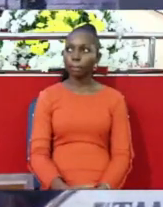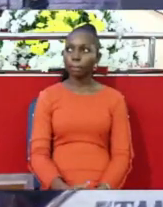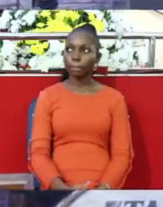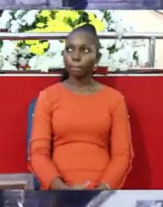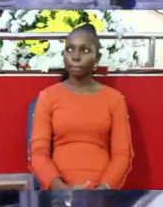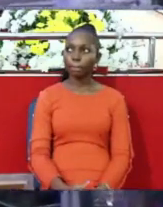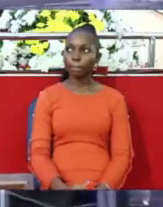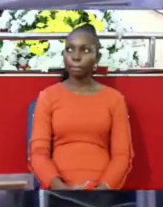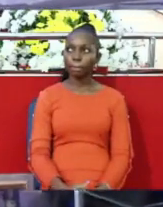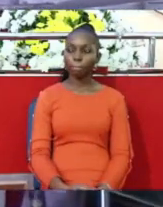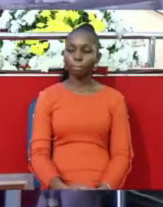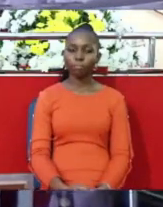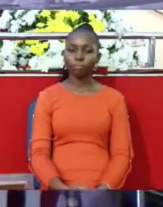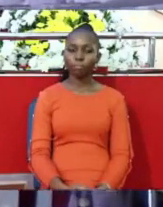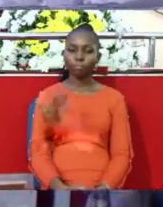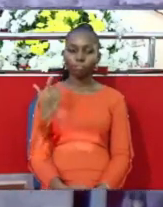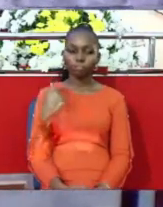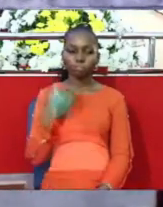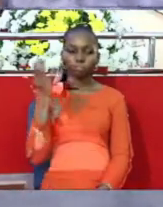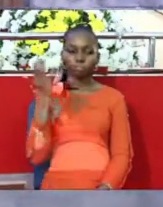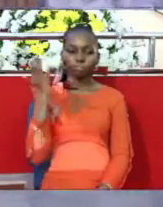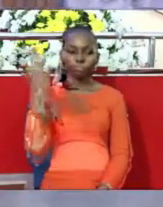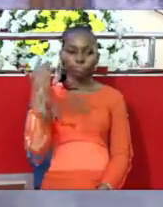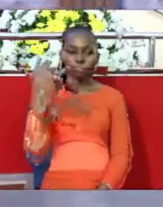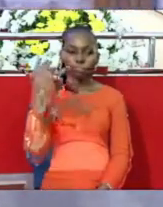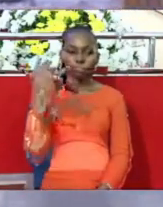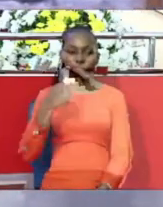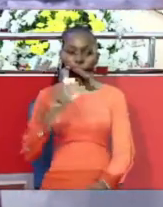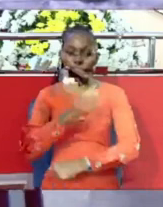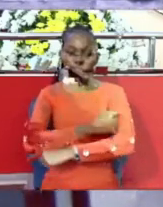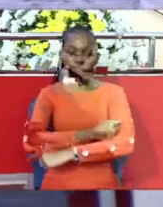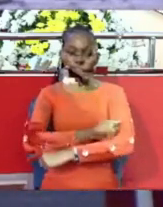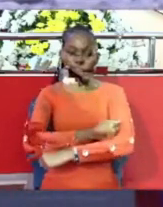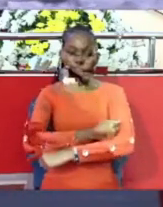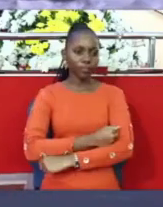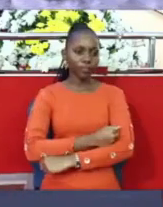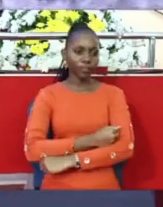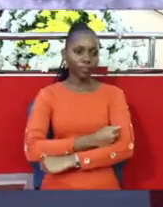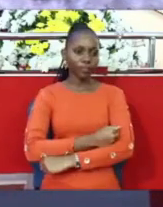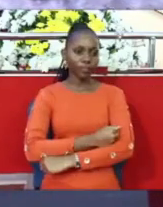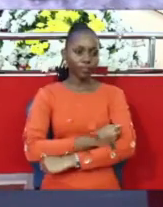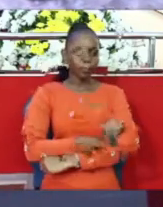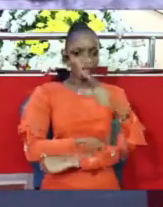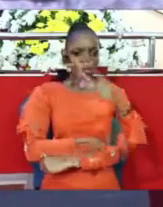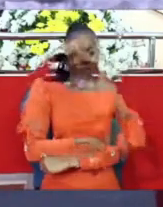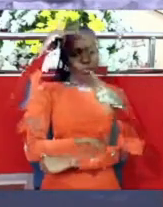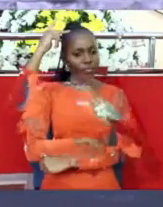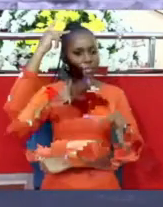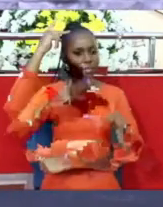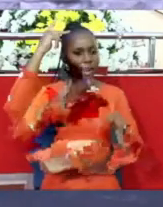I went to a school somewhere. Nikaenda shule mahali. And my professor did not believe what he was teaching us.